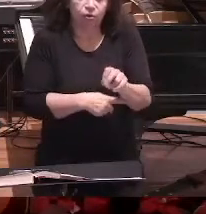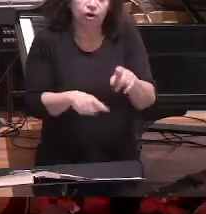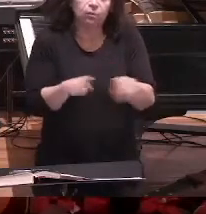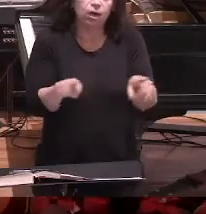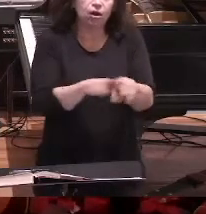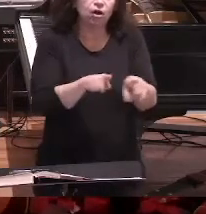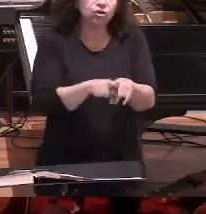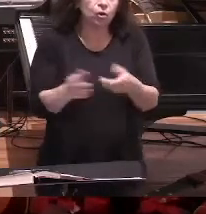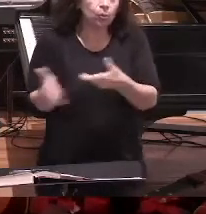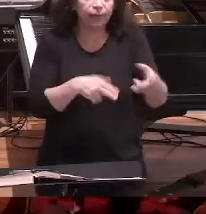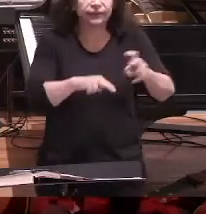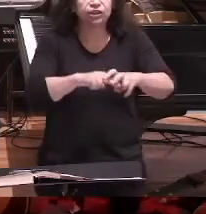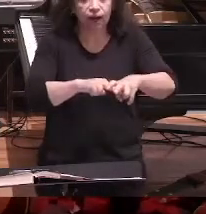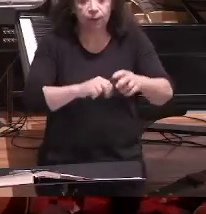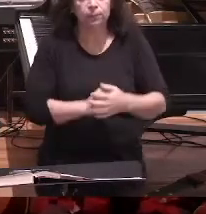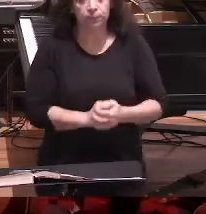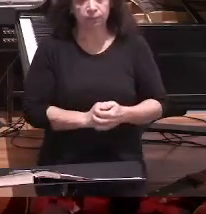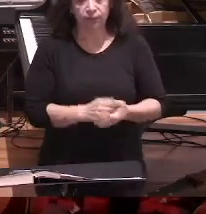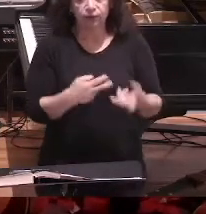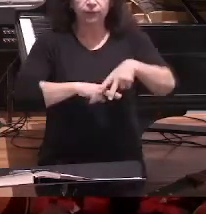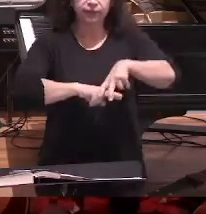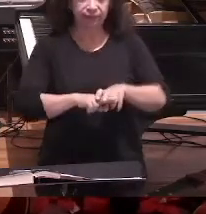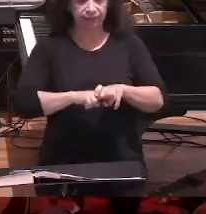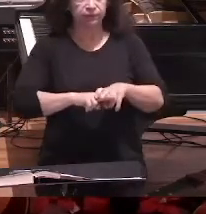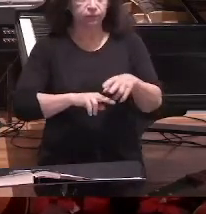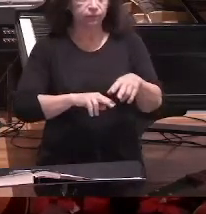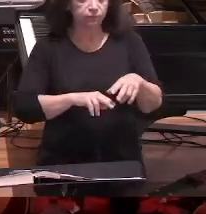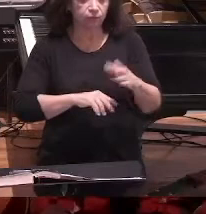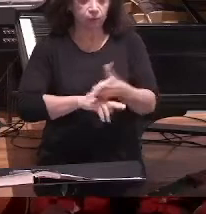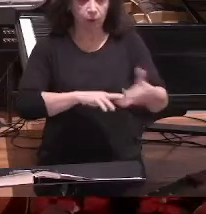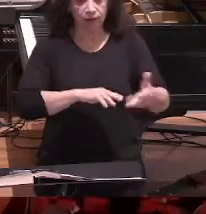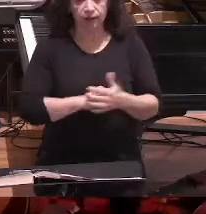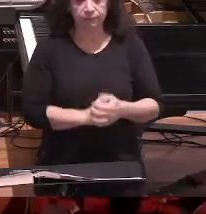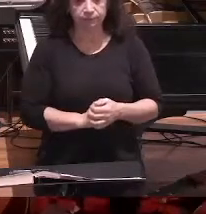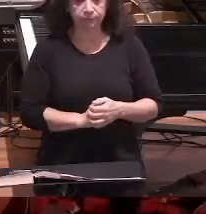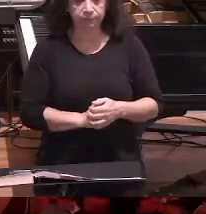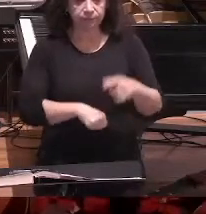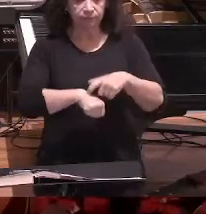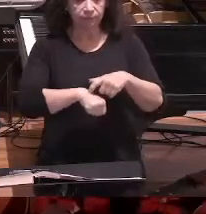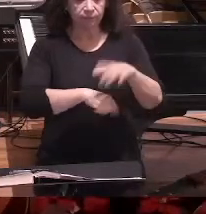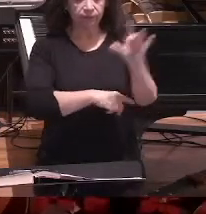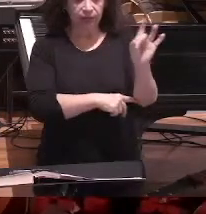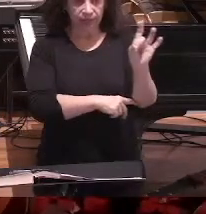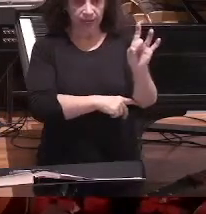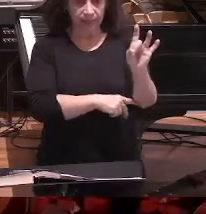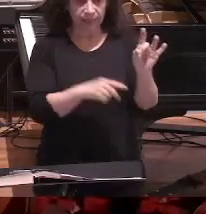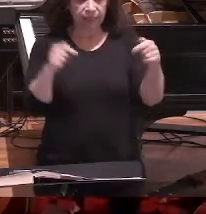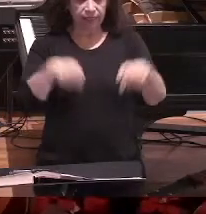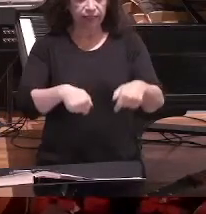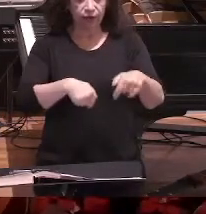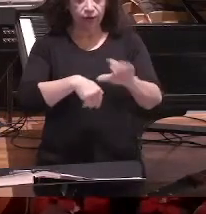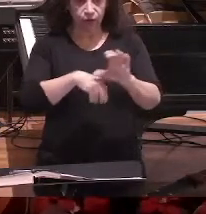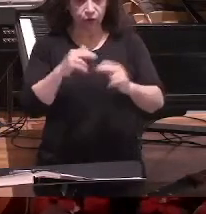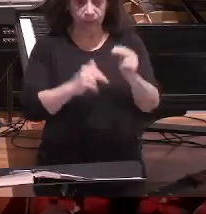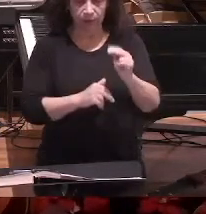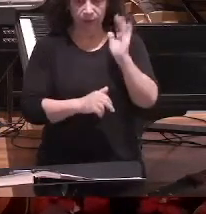also bring a chair to sit on in our parking lot as we engage in that service. 8 o'clock here in the sanctuary,